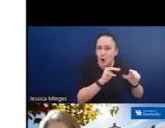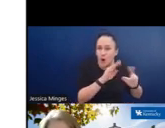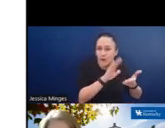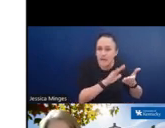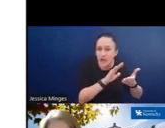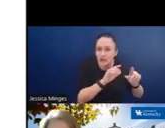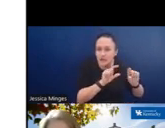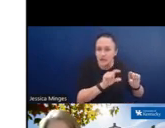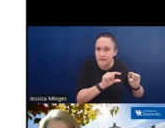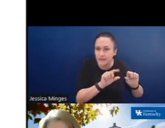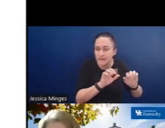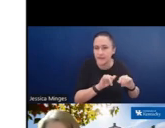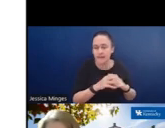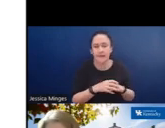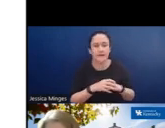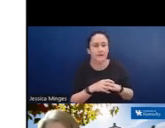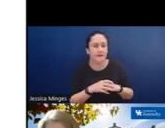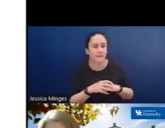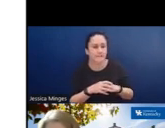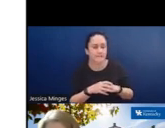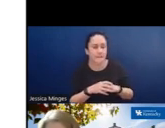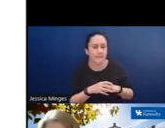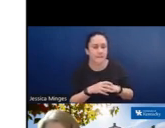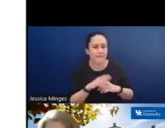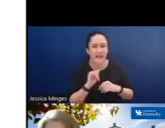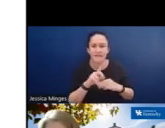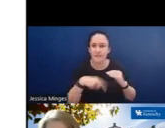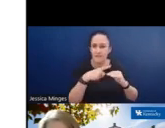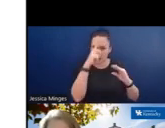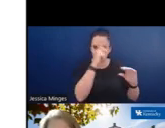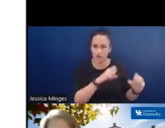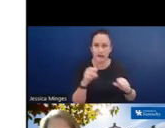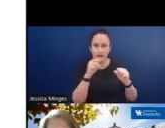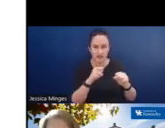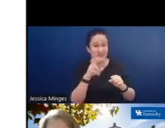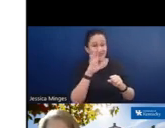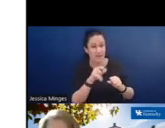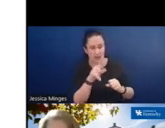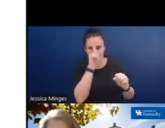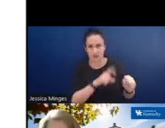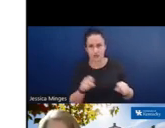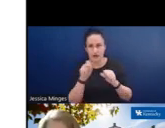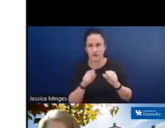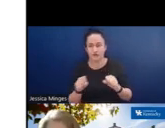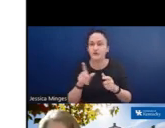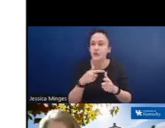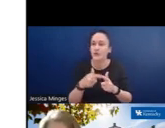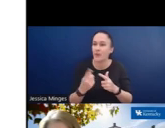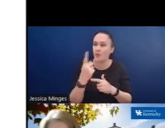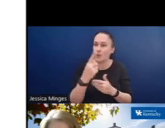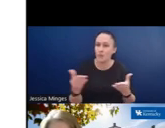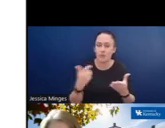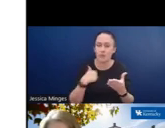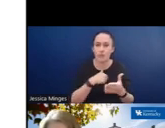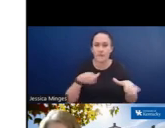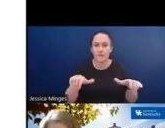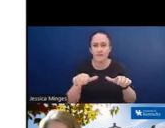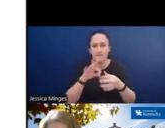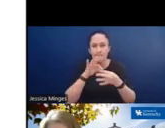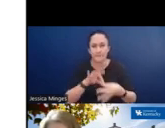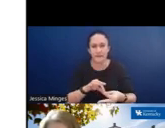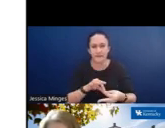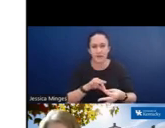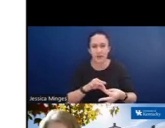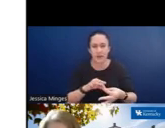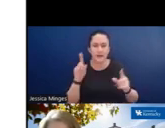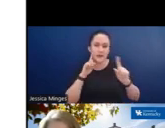R, are about strategies, and this is one of the strategies. And so one of the things that we have done based on hearing